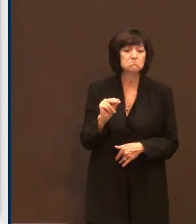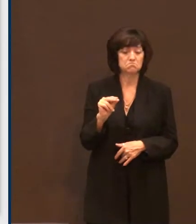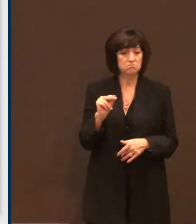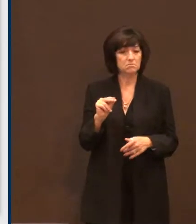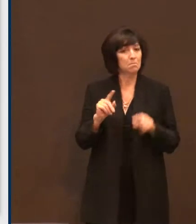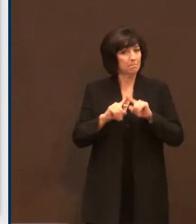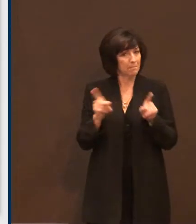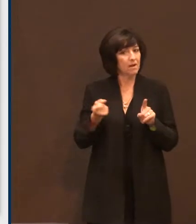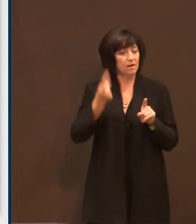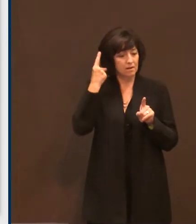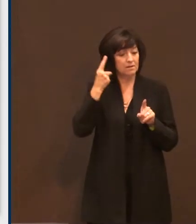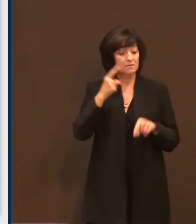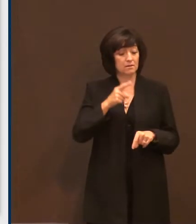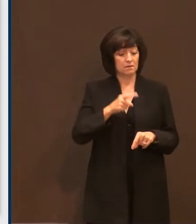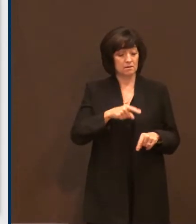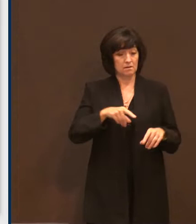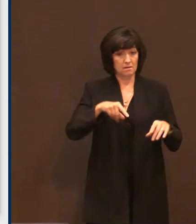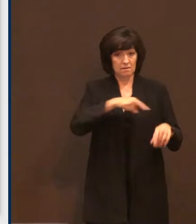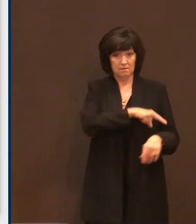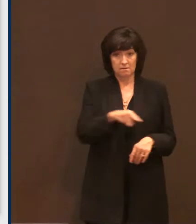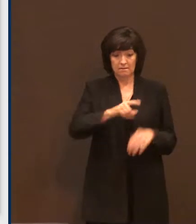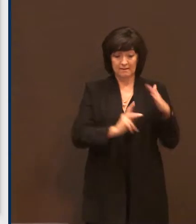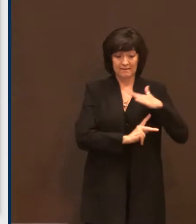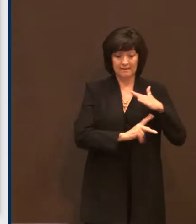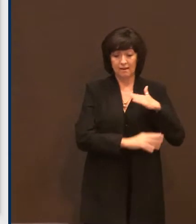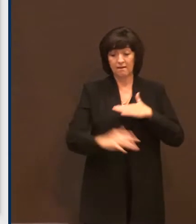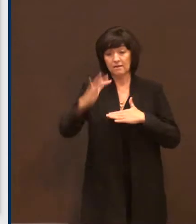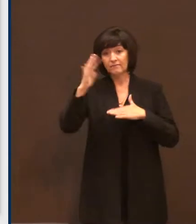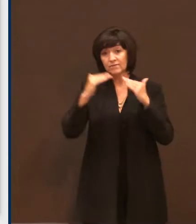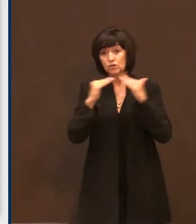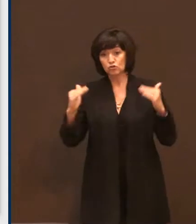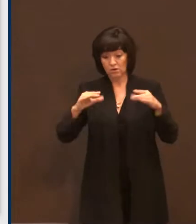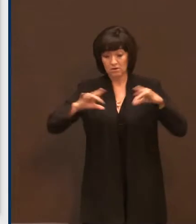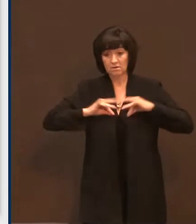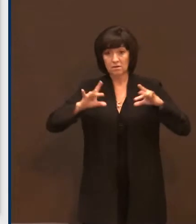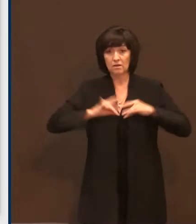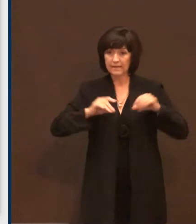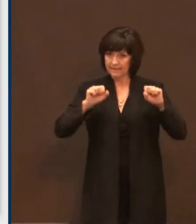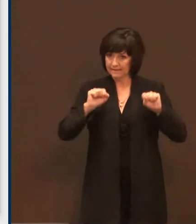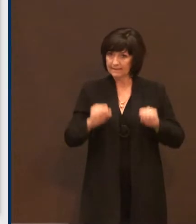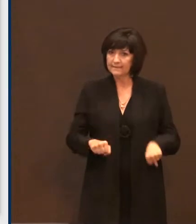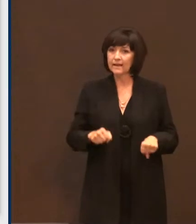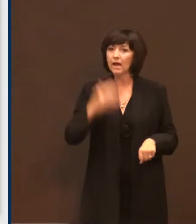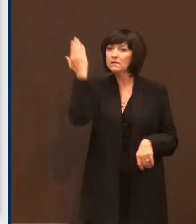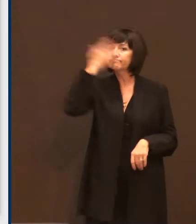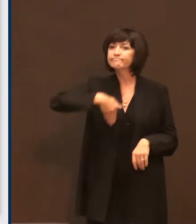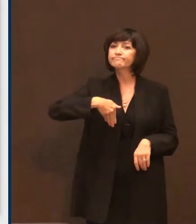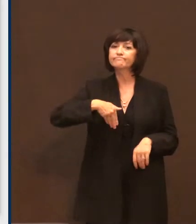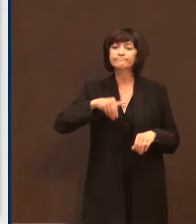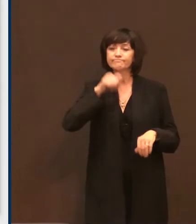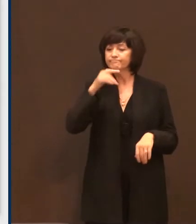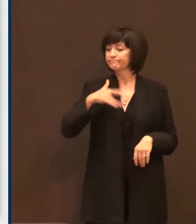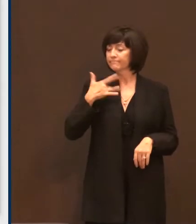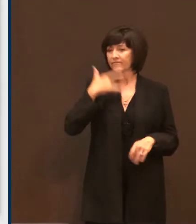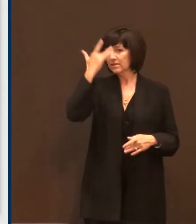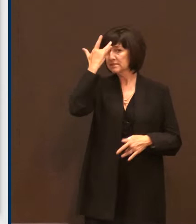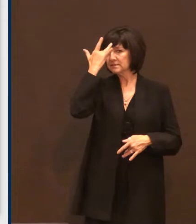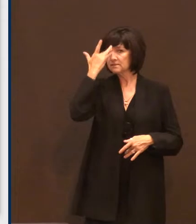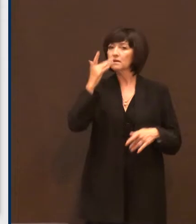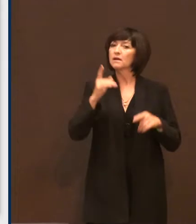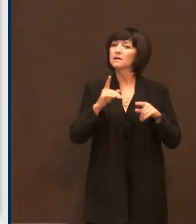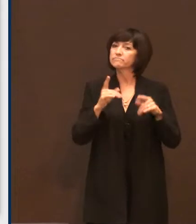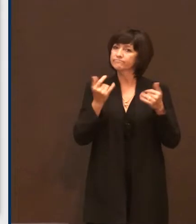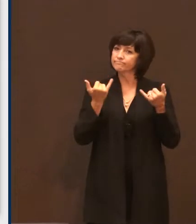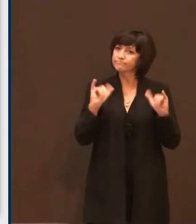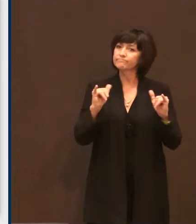and obviously that's a current concern. They're probably the students that need that in-person instruction kind of more than the rest.